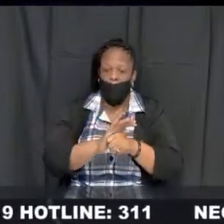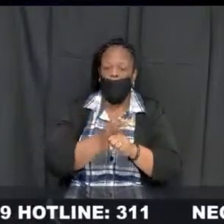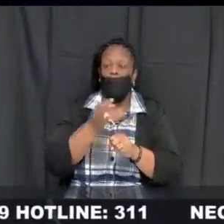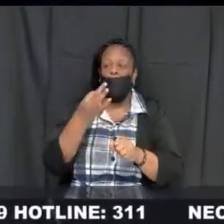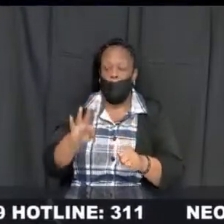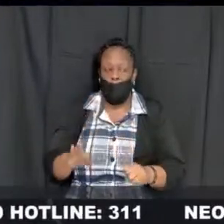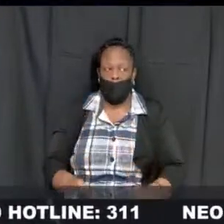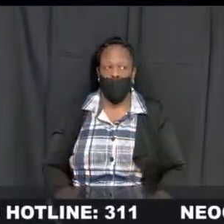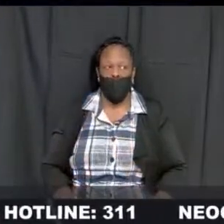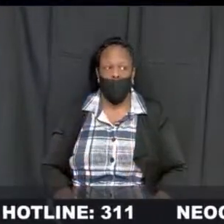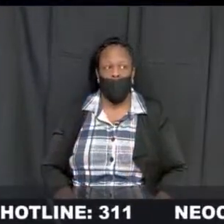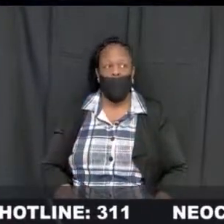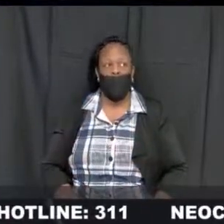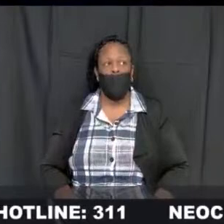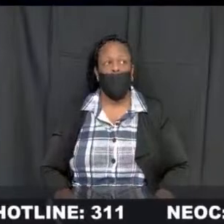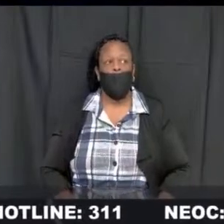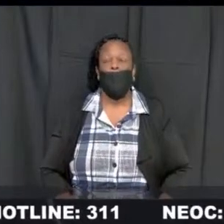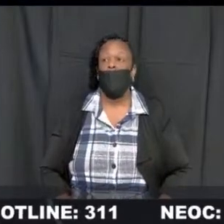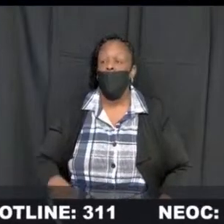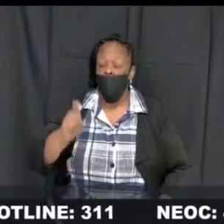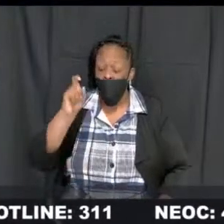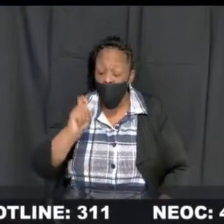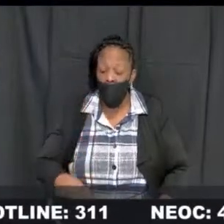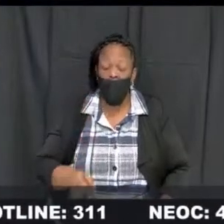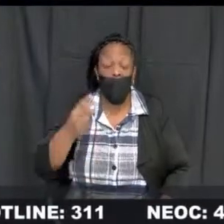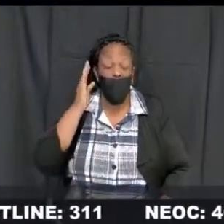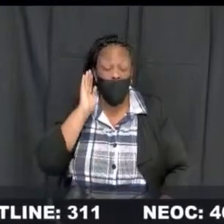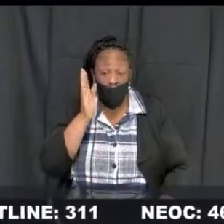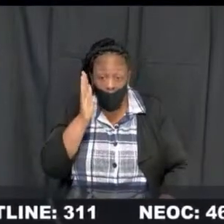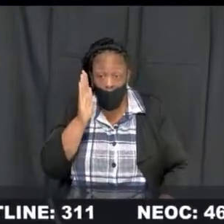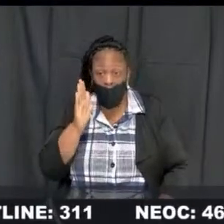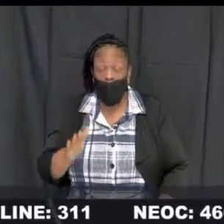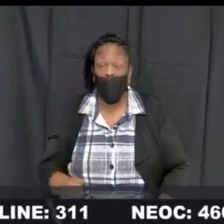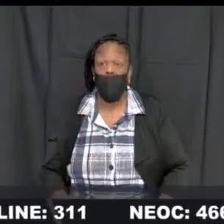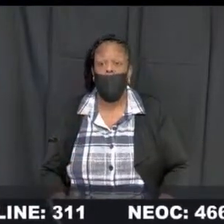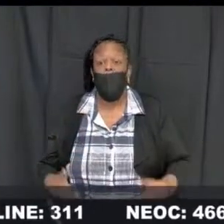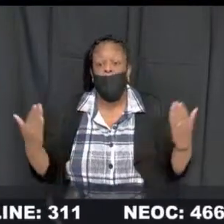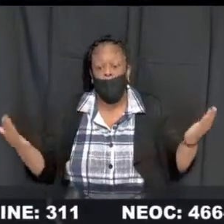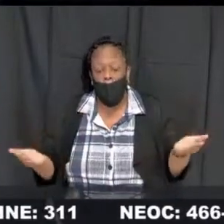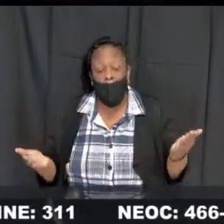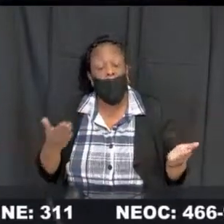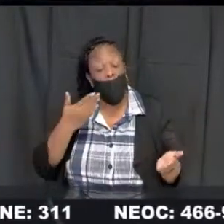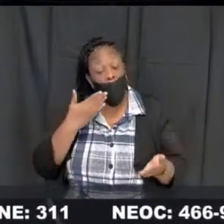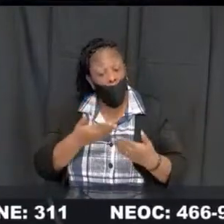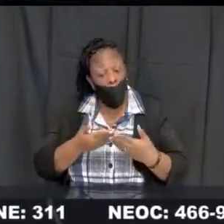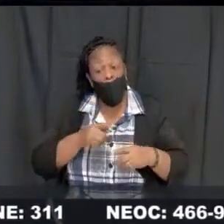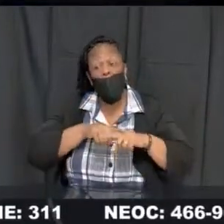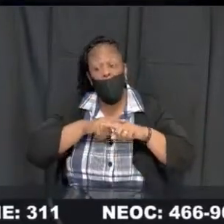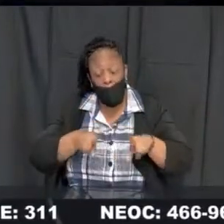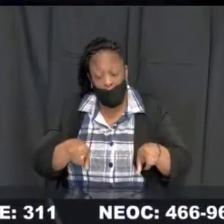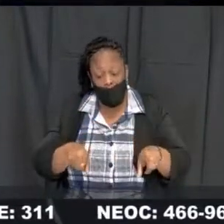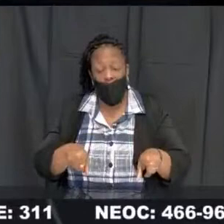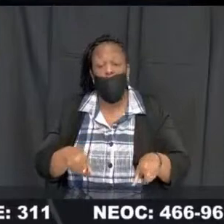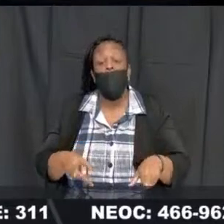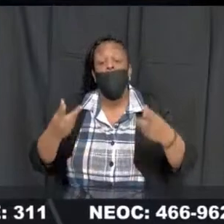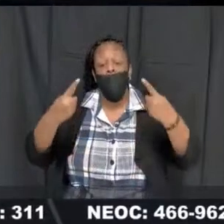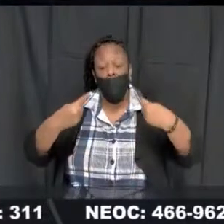the guidance of the science can do to us. While our state is good, it's not good enough as